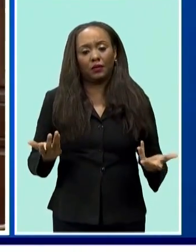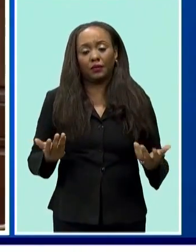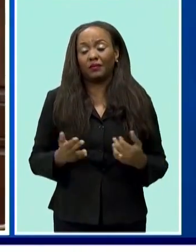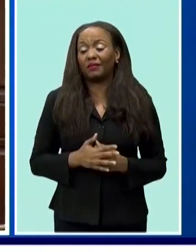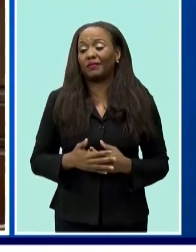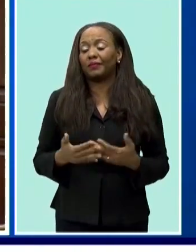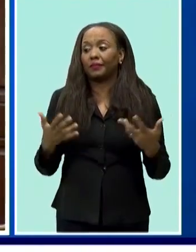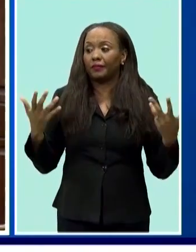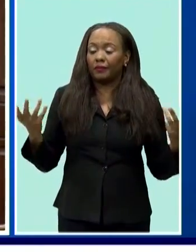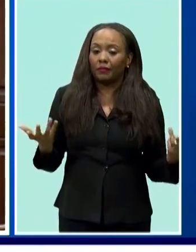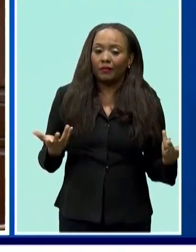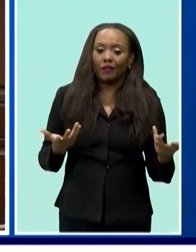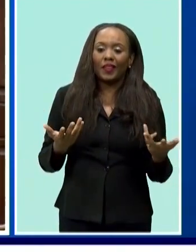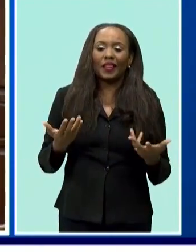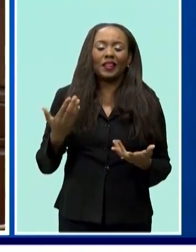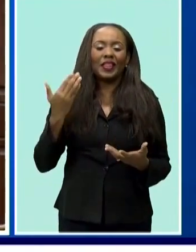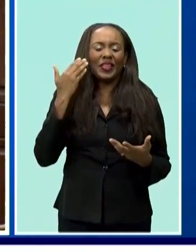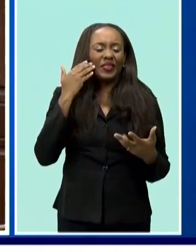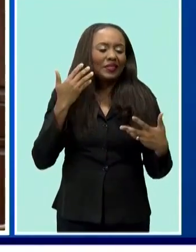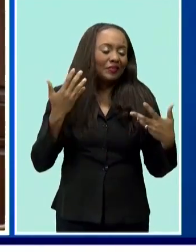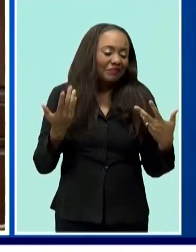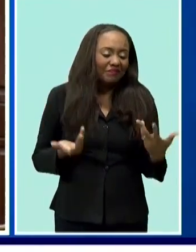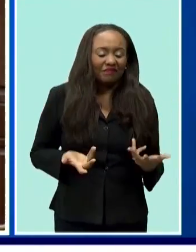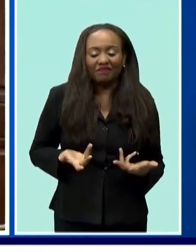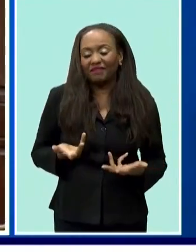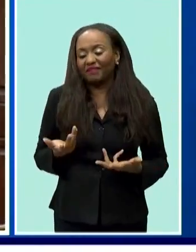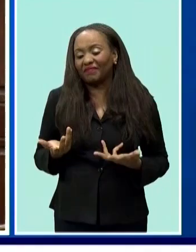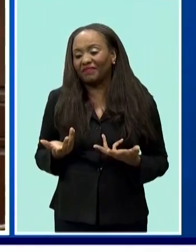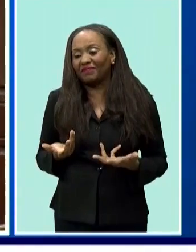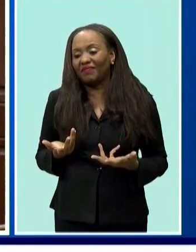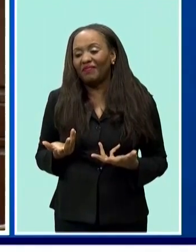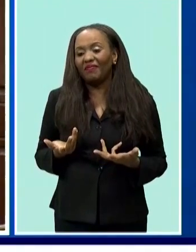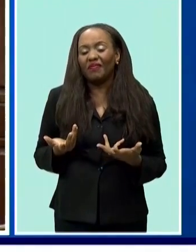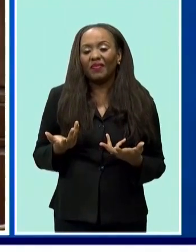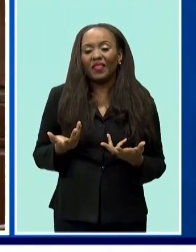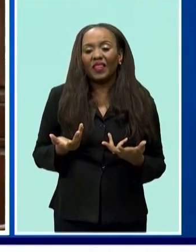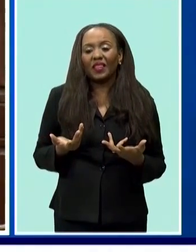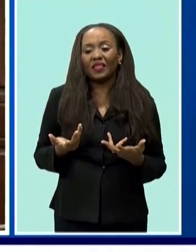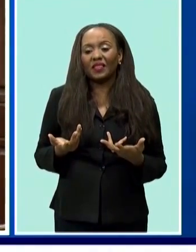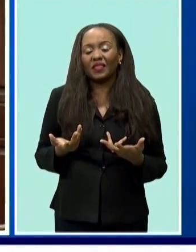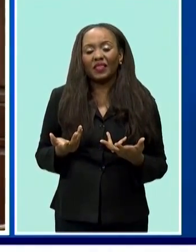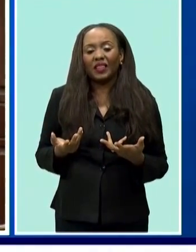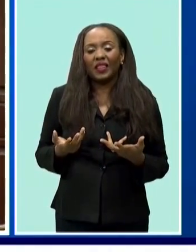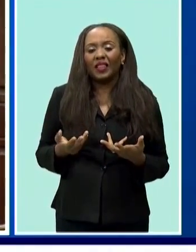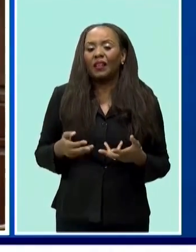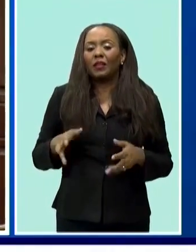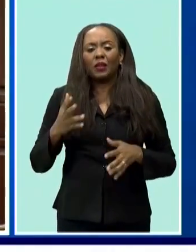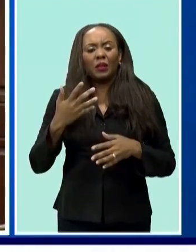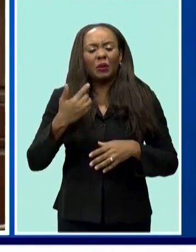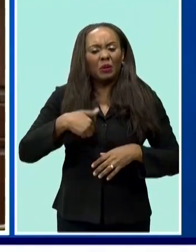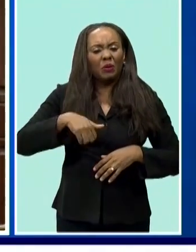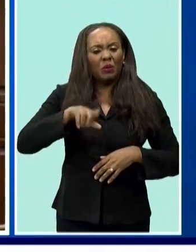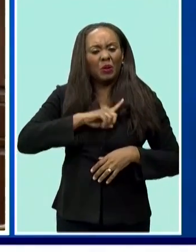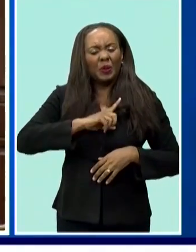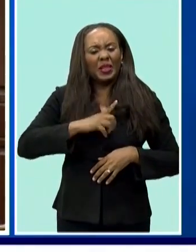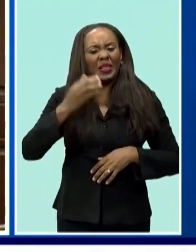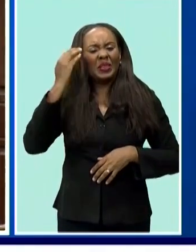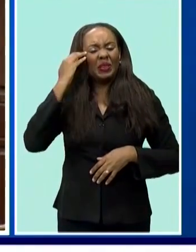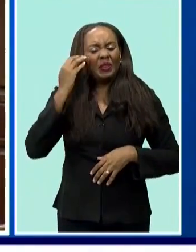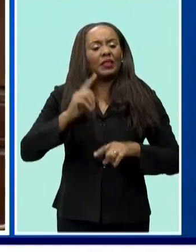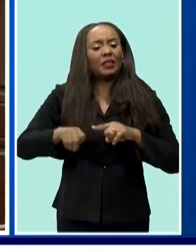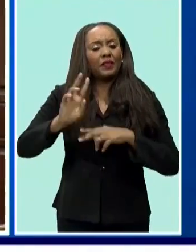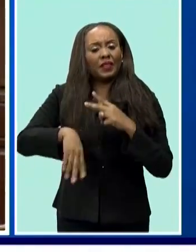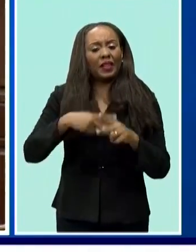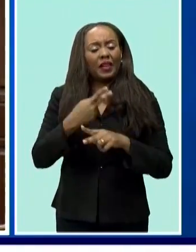And you know, slavery, sir, slavery took on many forms. You could give a